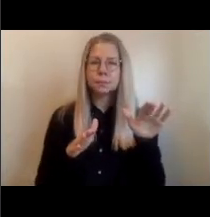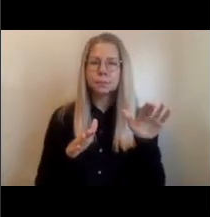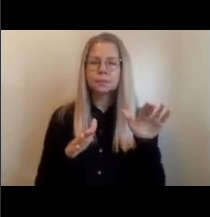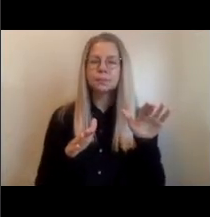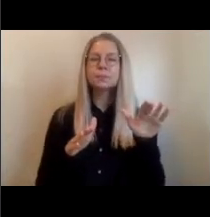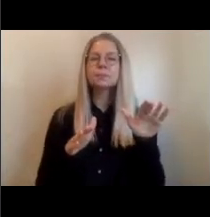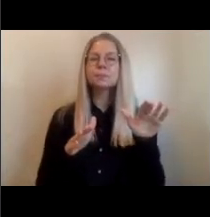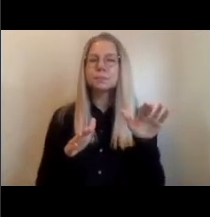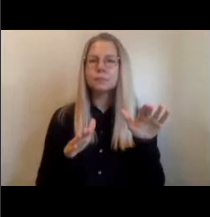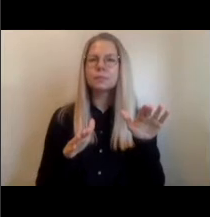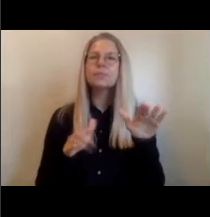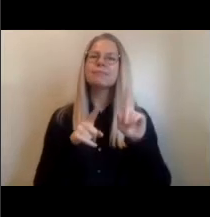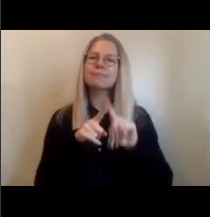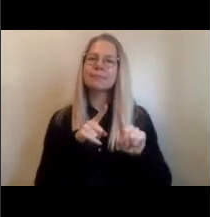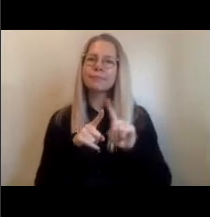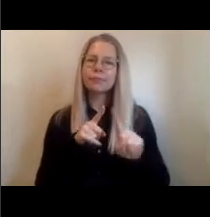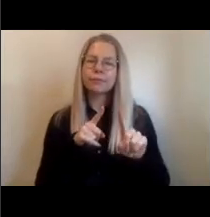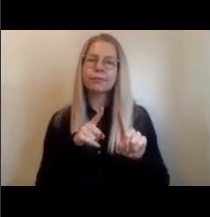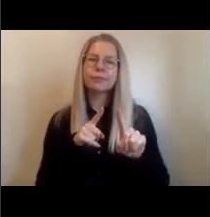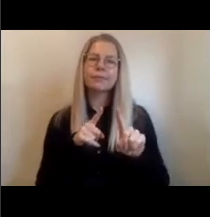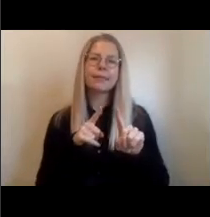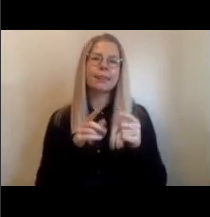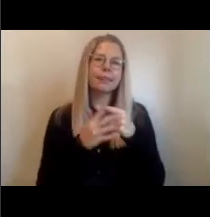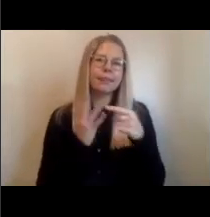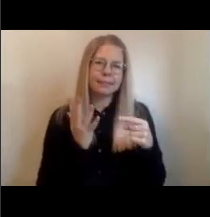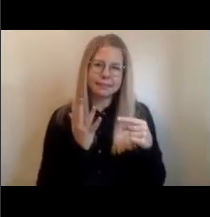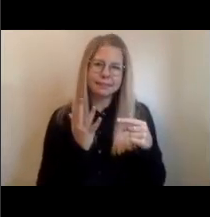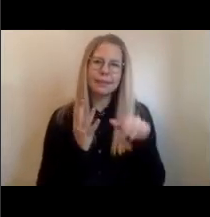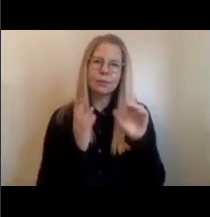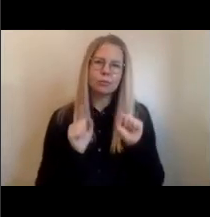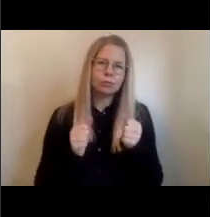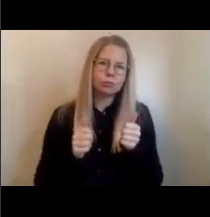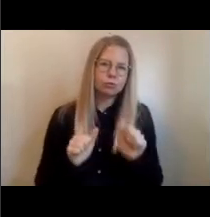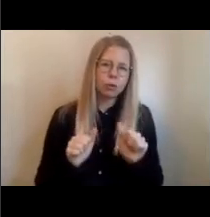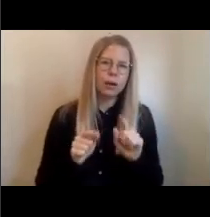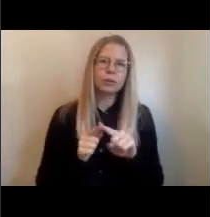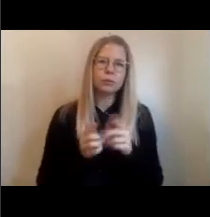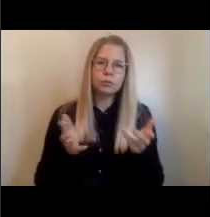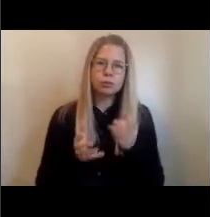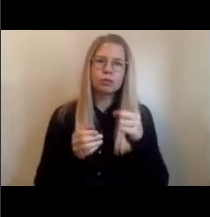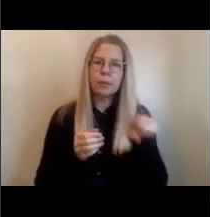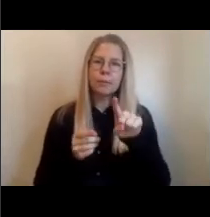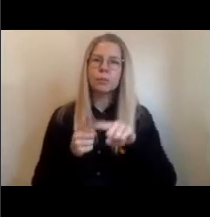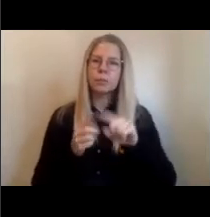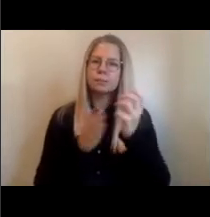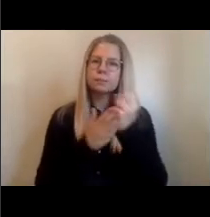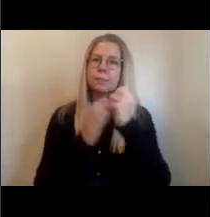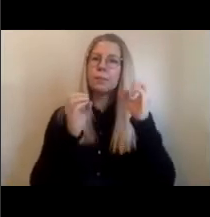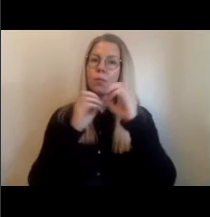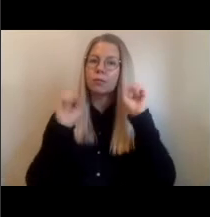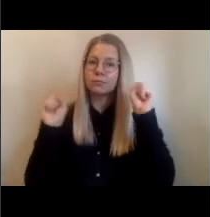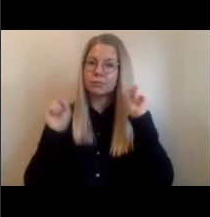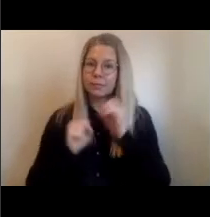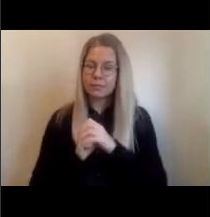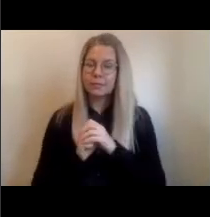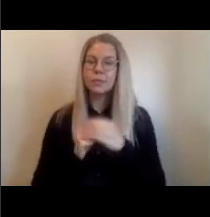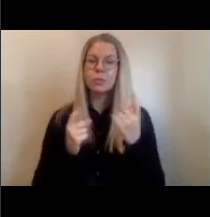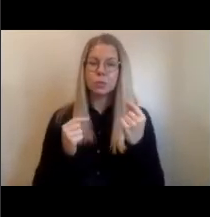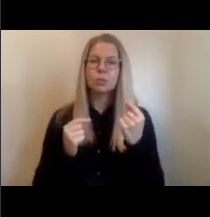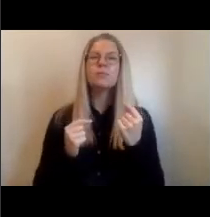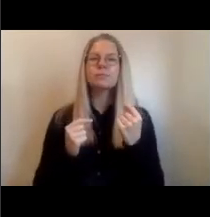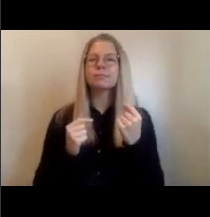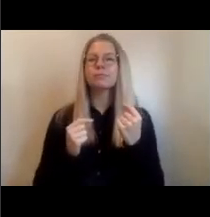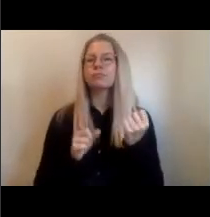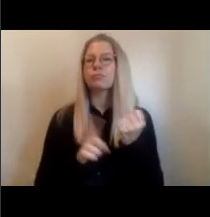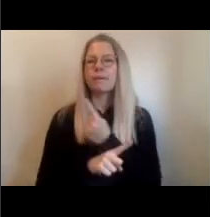do that would make these folks exercise more often. So they randomized into 4 different groups. So one of the groups